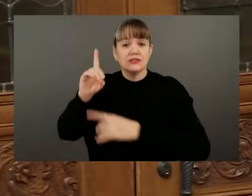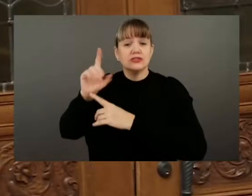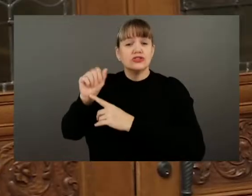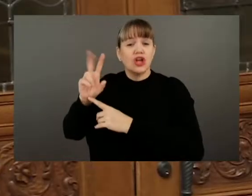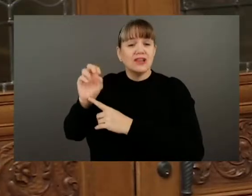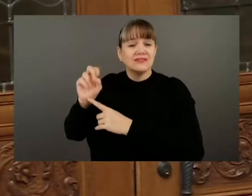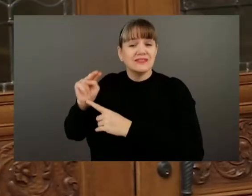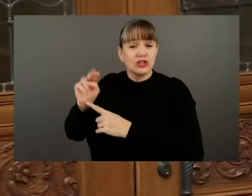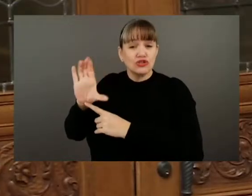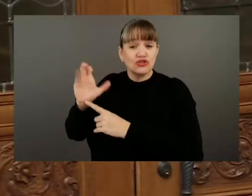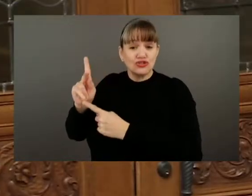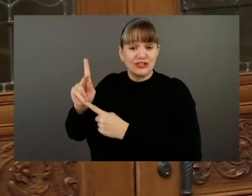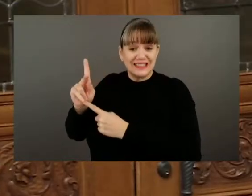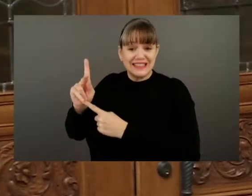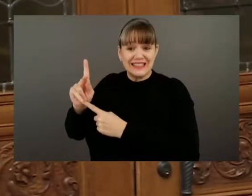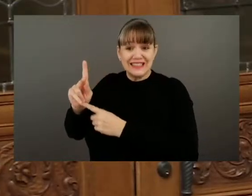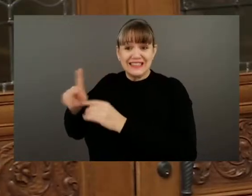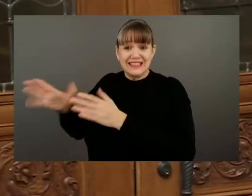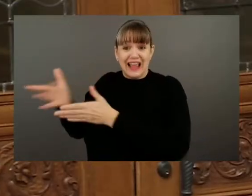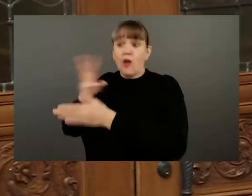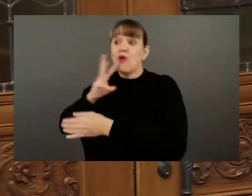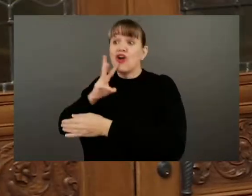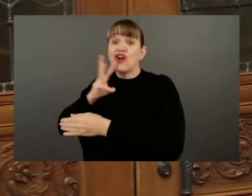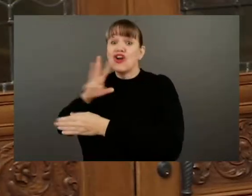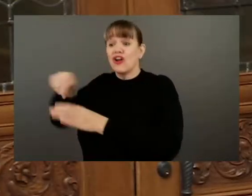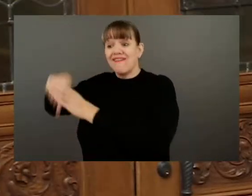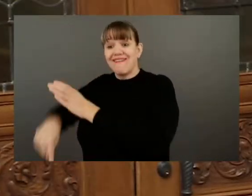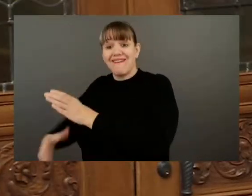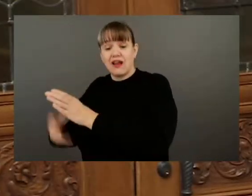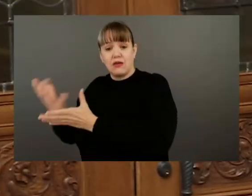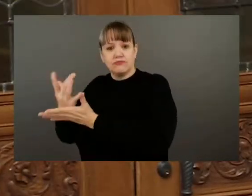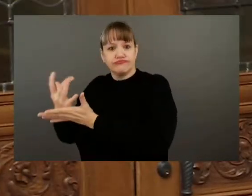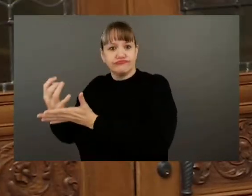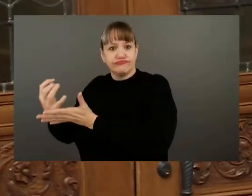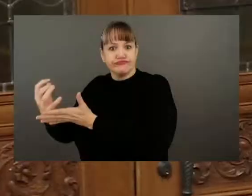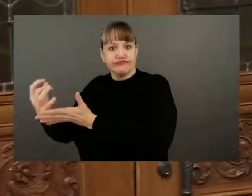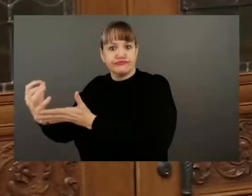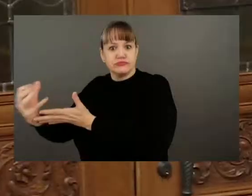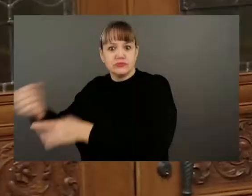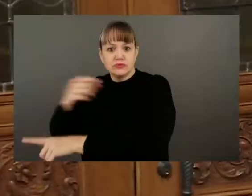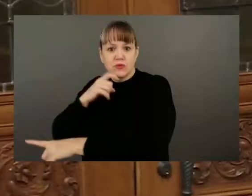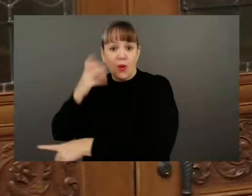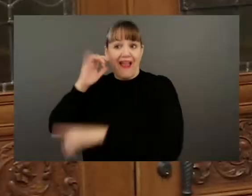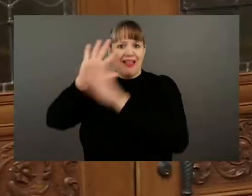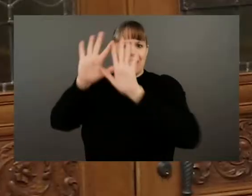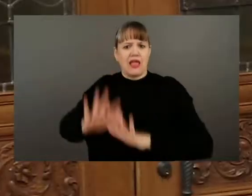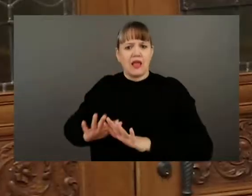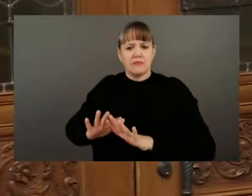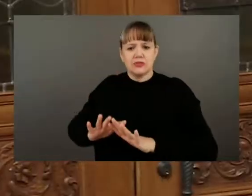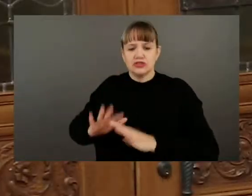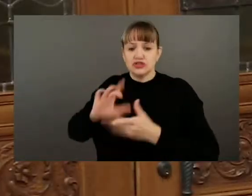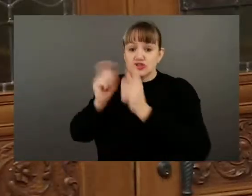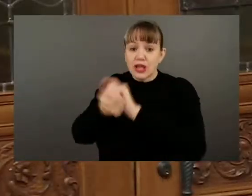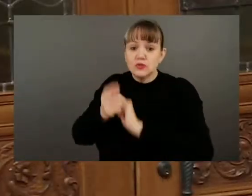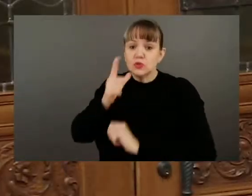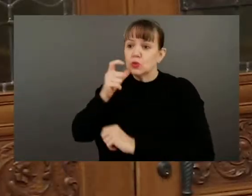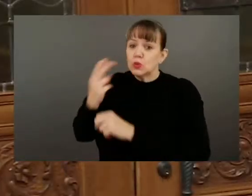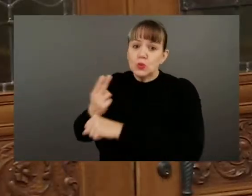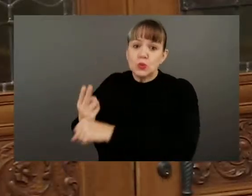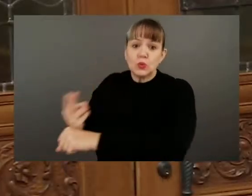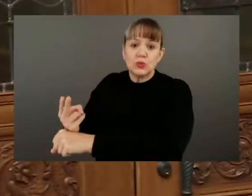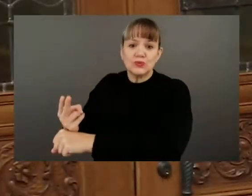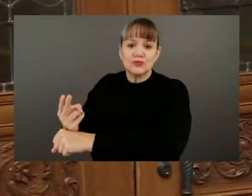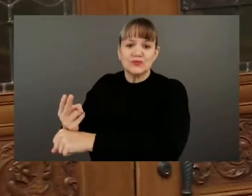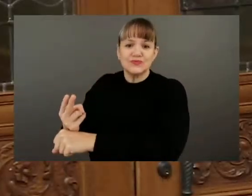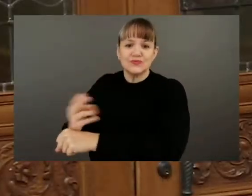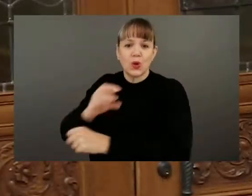historic drought caused by climate change, but the limited available water is being sucked up by fracking companies who buy it at a huge discount. Now Dawson Creek is